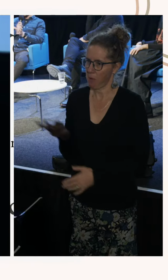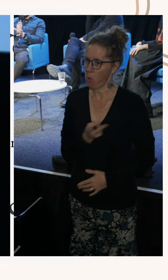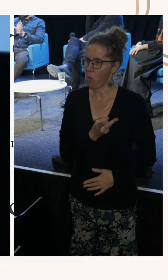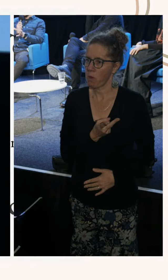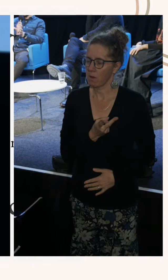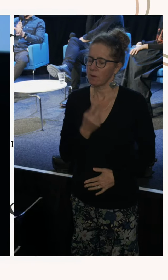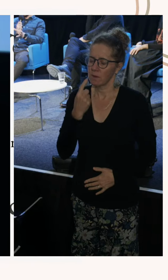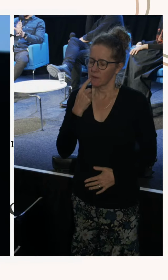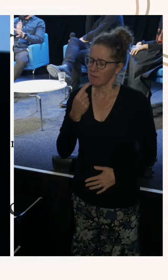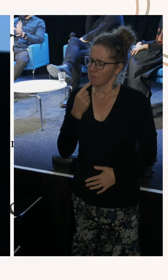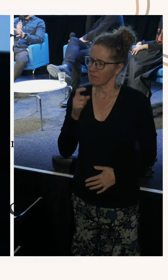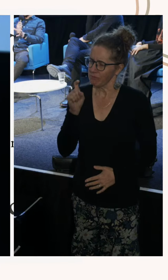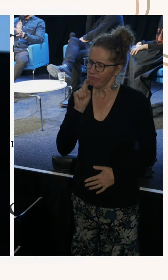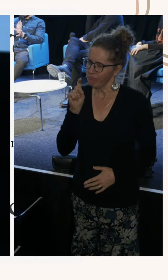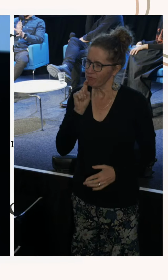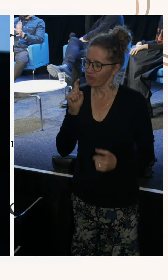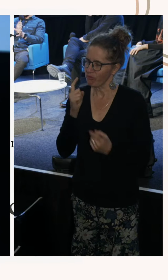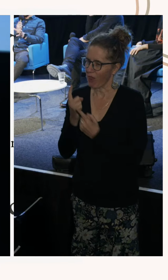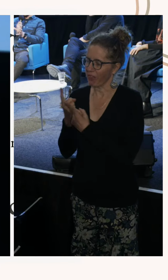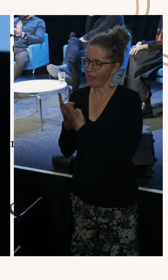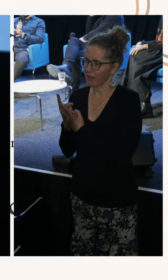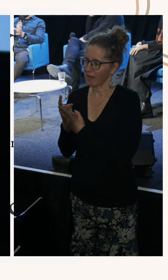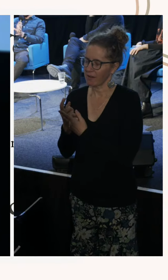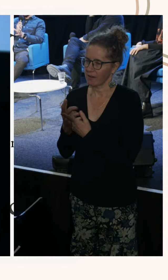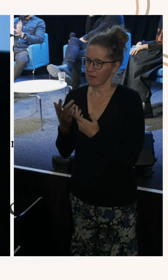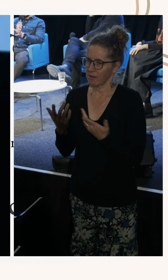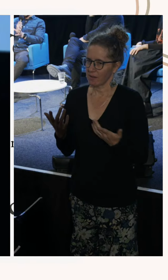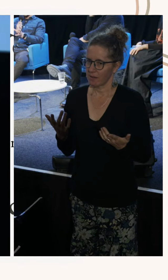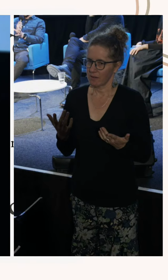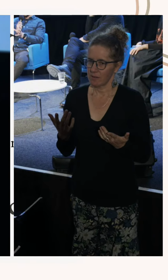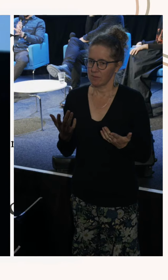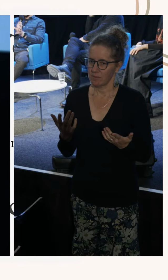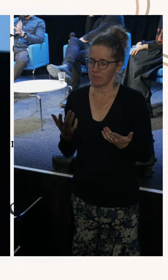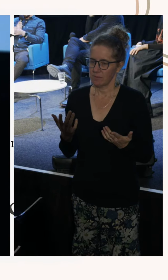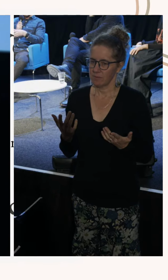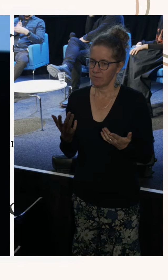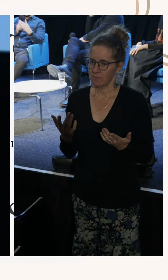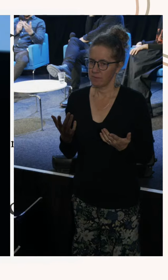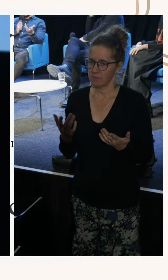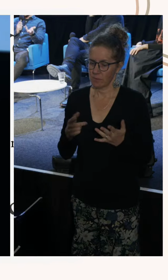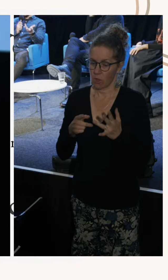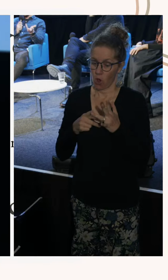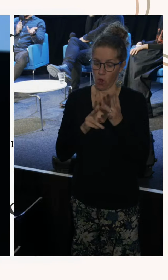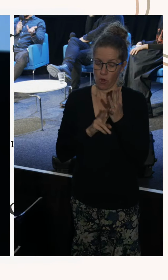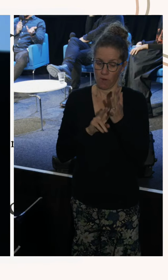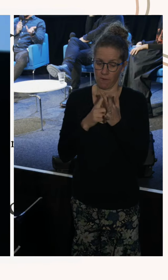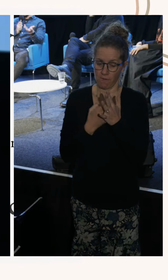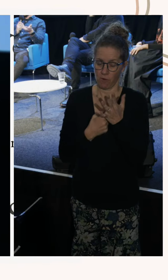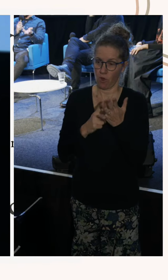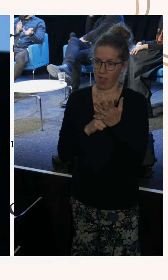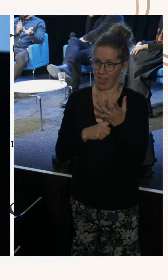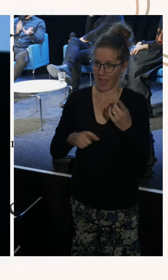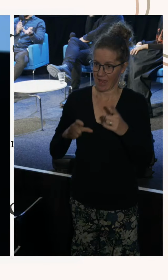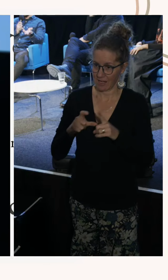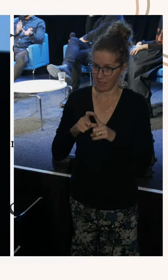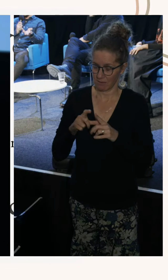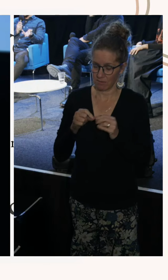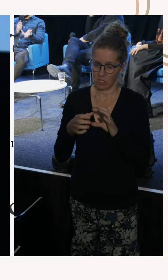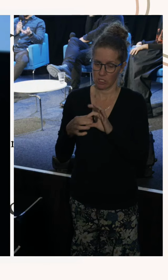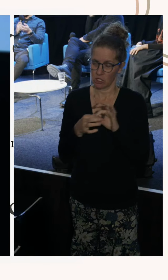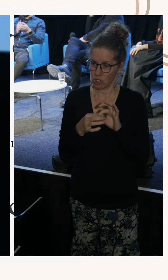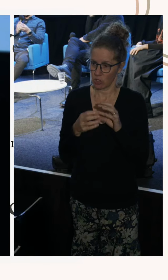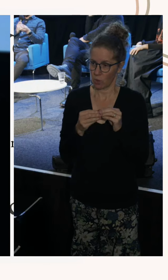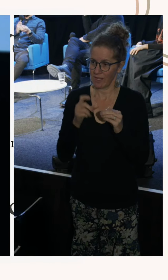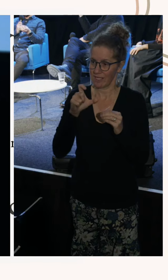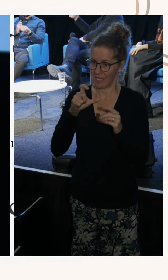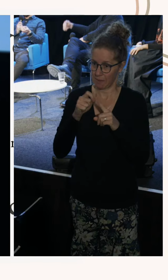I thought that's a very, very strange thing. You have Overland with its associations with the